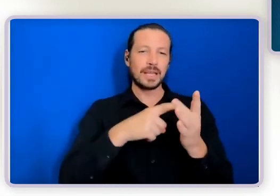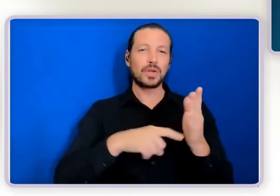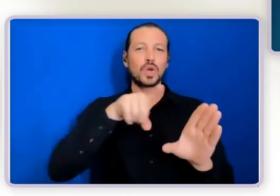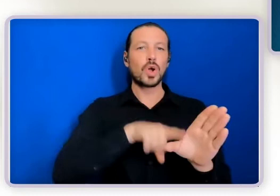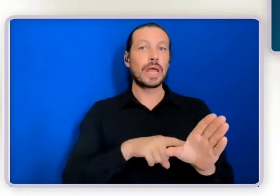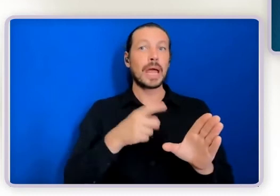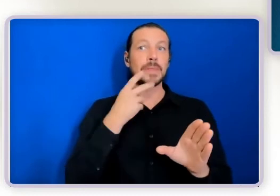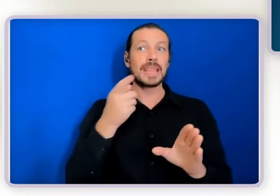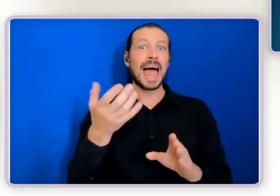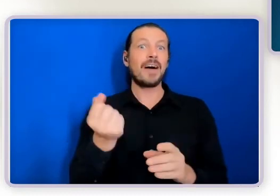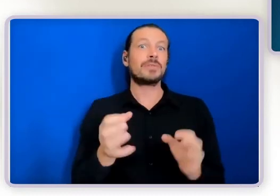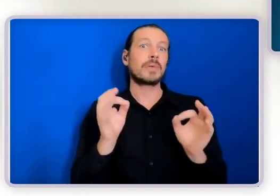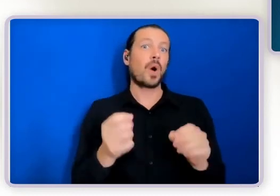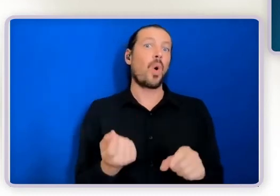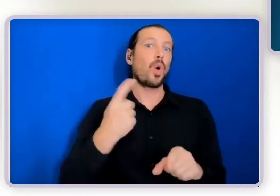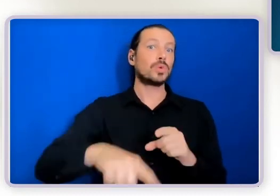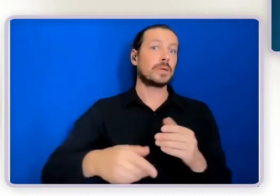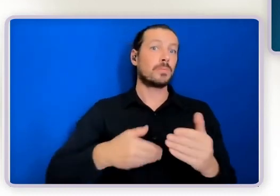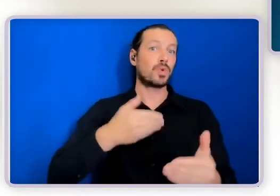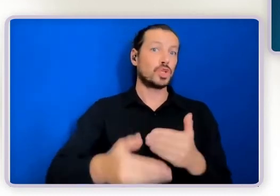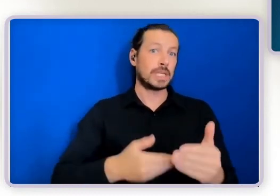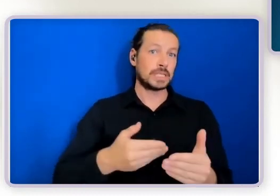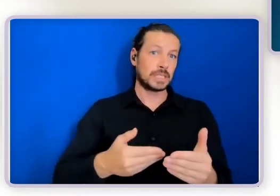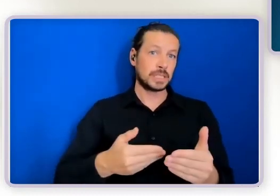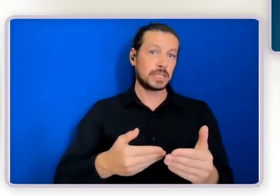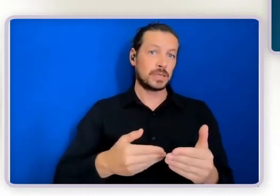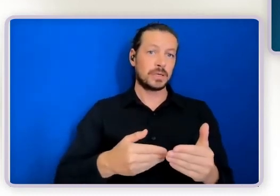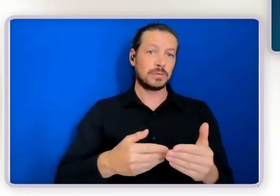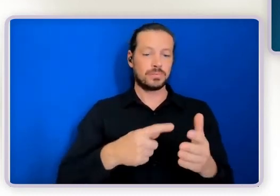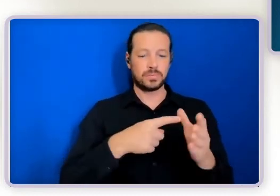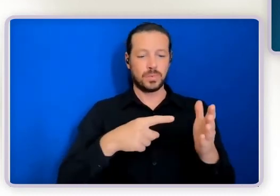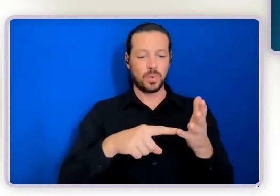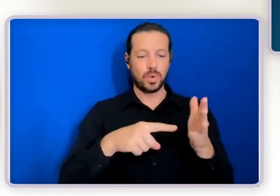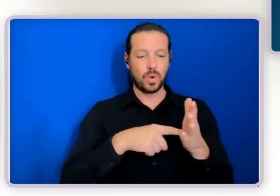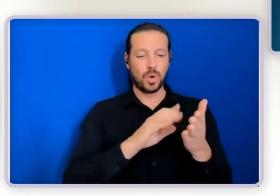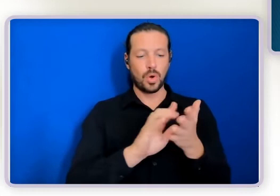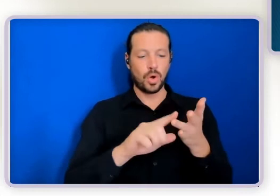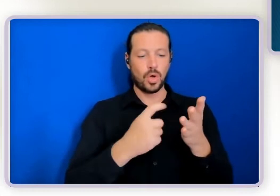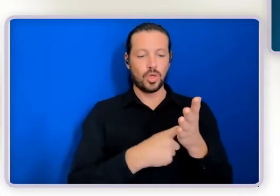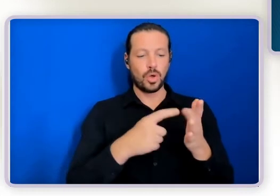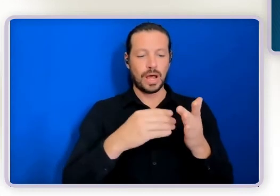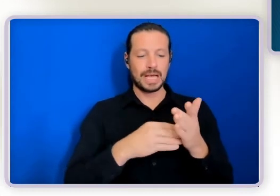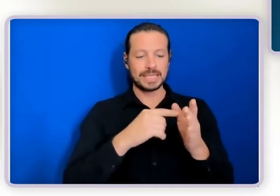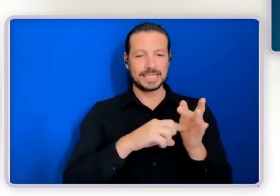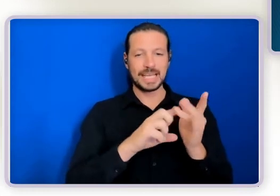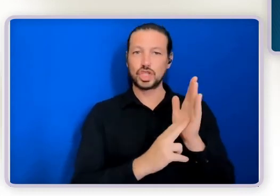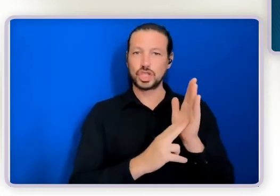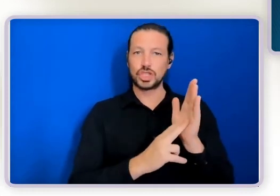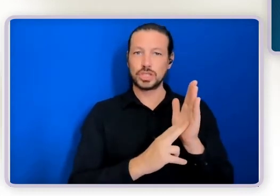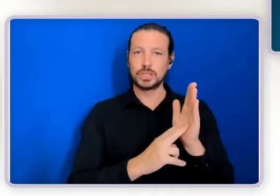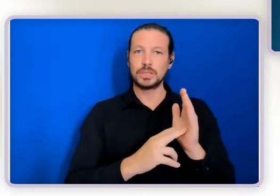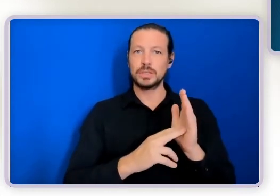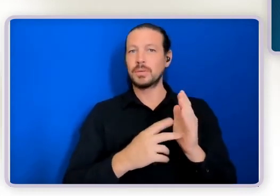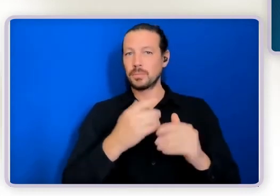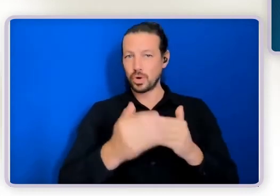process in relation to that practice, then the restrictive practice must be authorised in